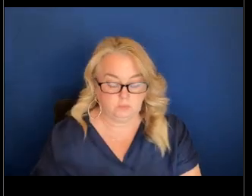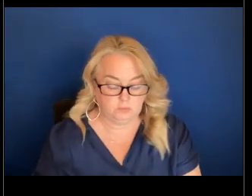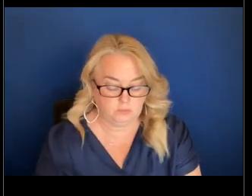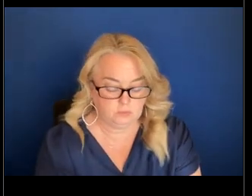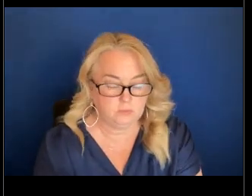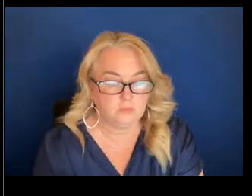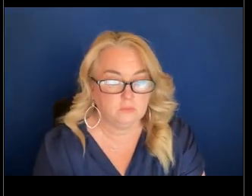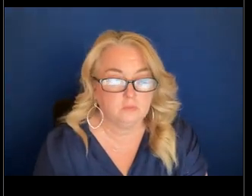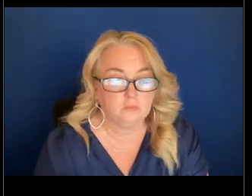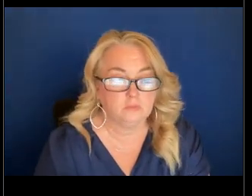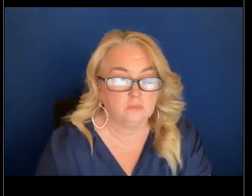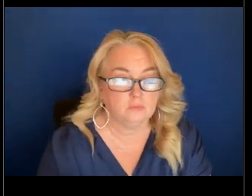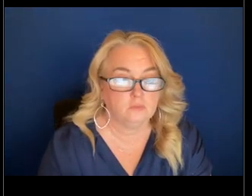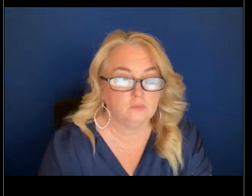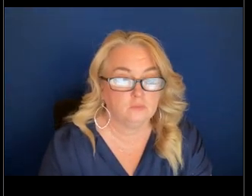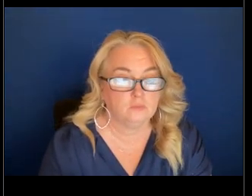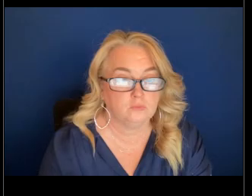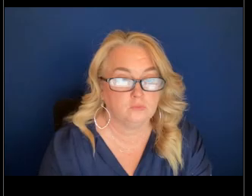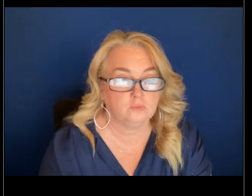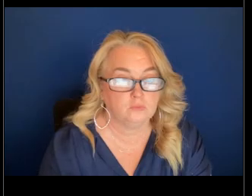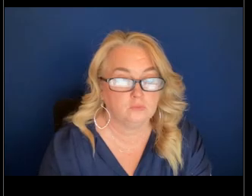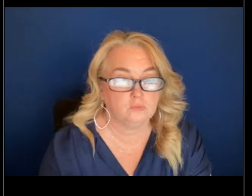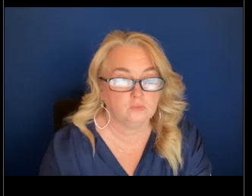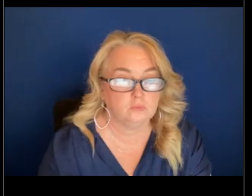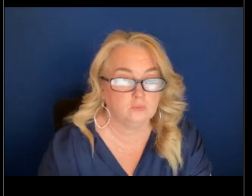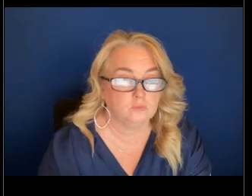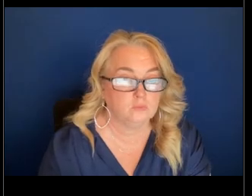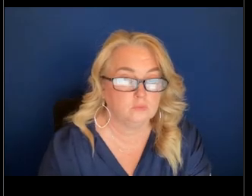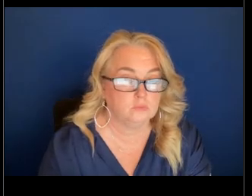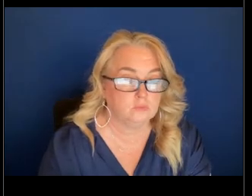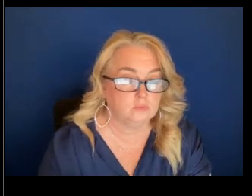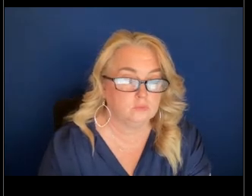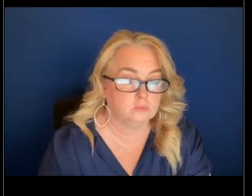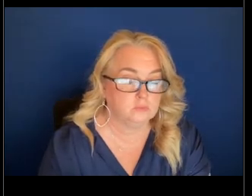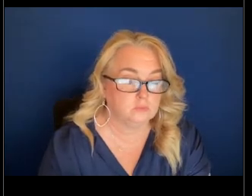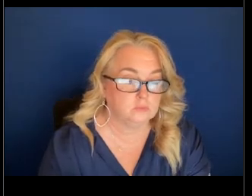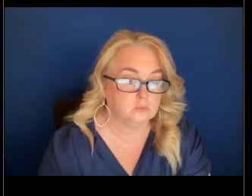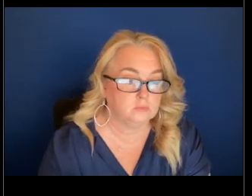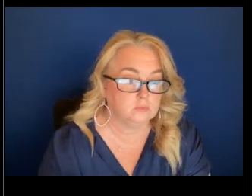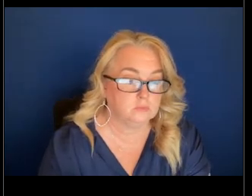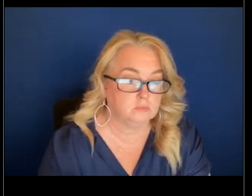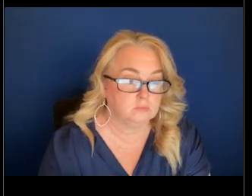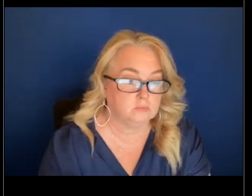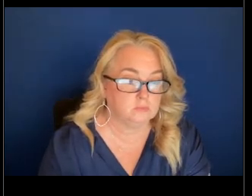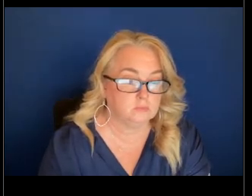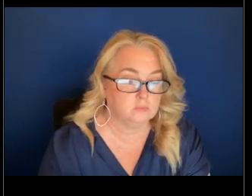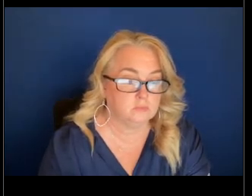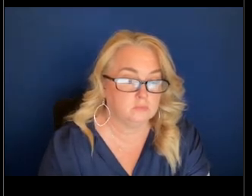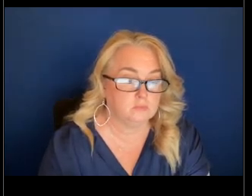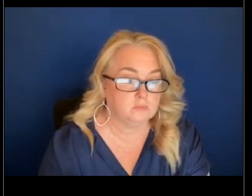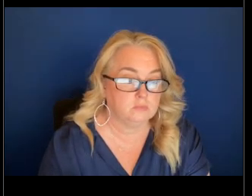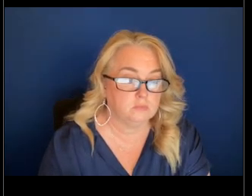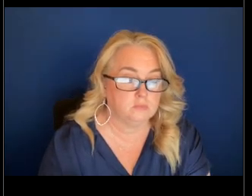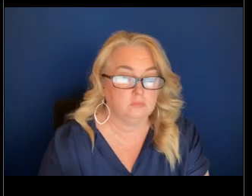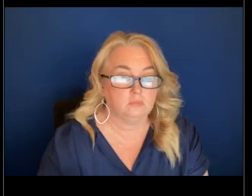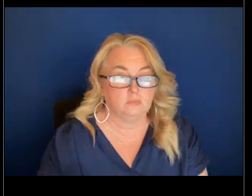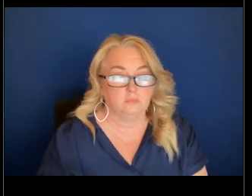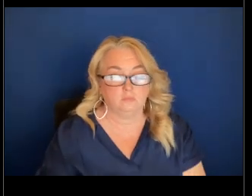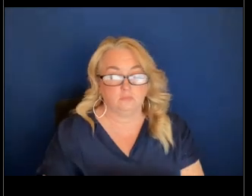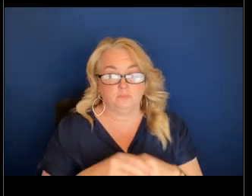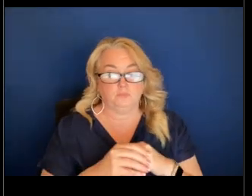ANSI requires a 96-inch wide accessible parking space for parking for each